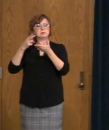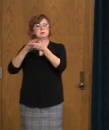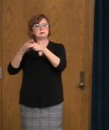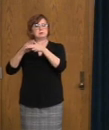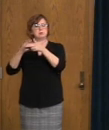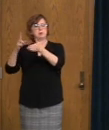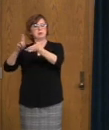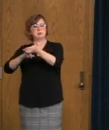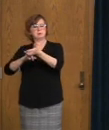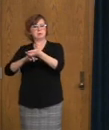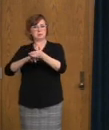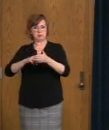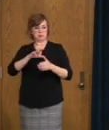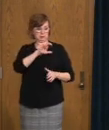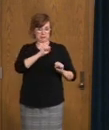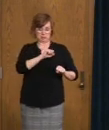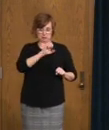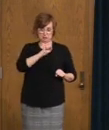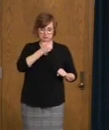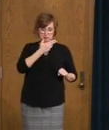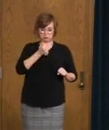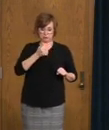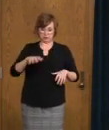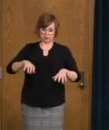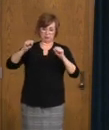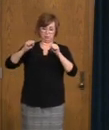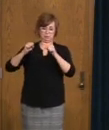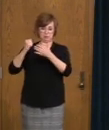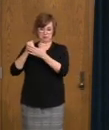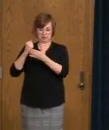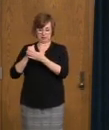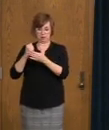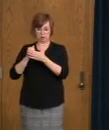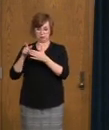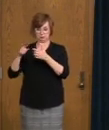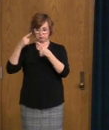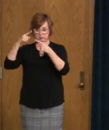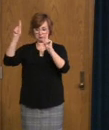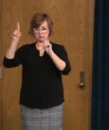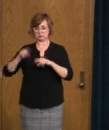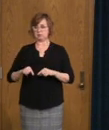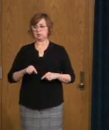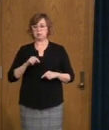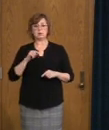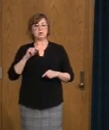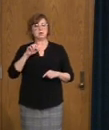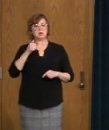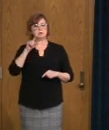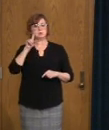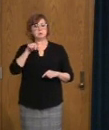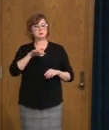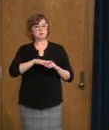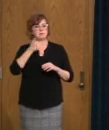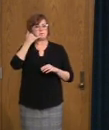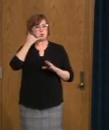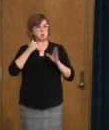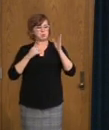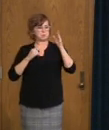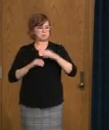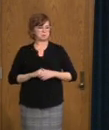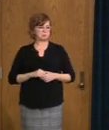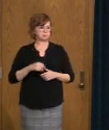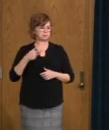we actually could support it in the way in which those residents and staff needed it to be supported. I'll take another question on the phone lines, please.